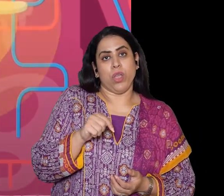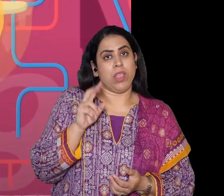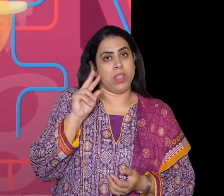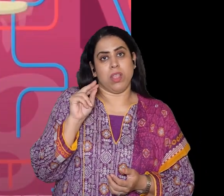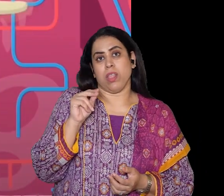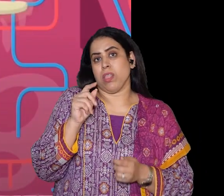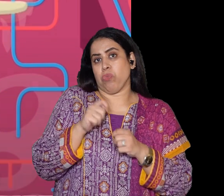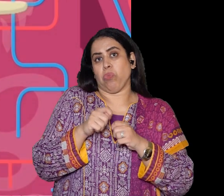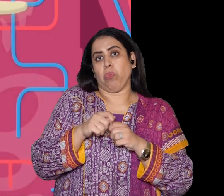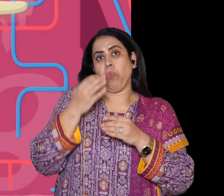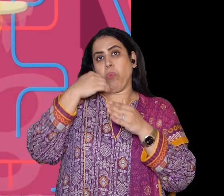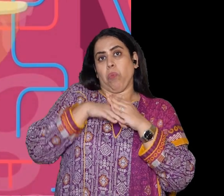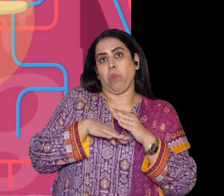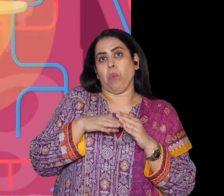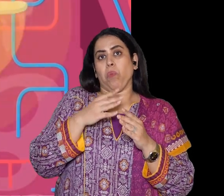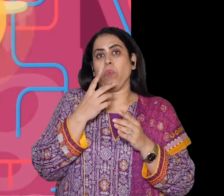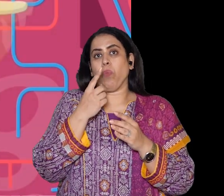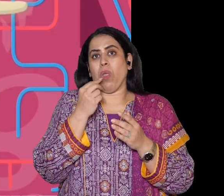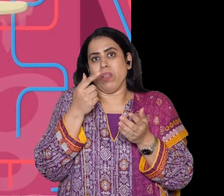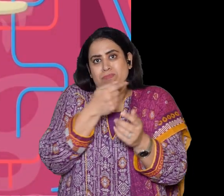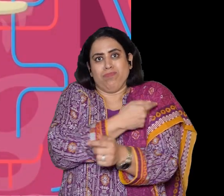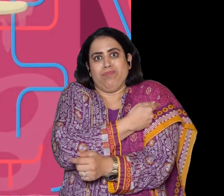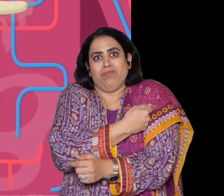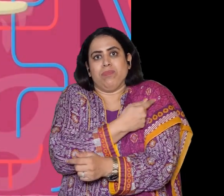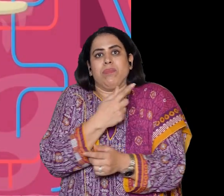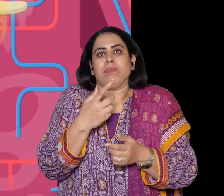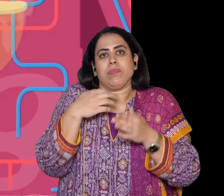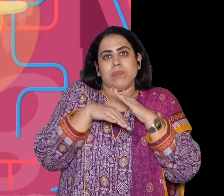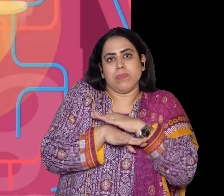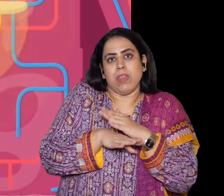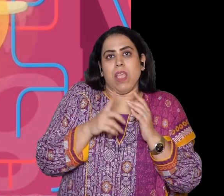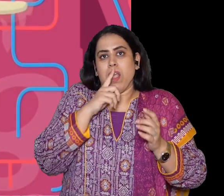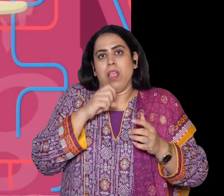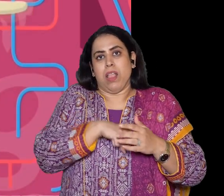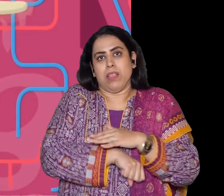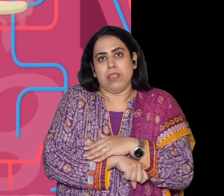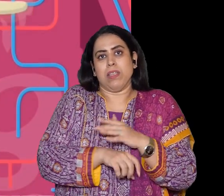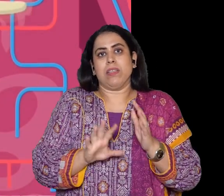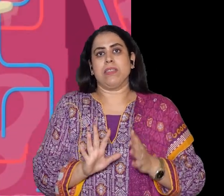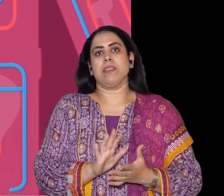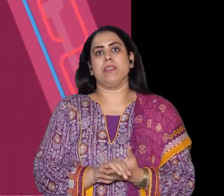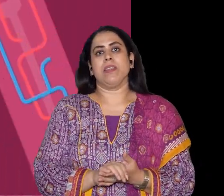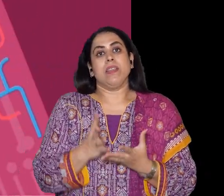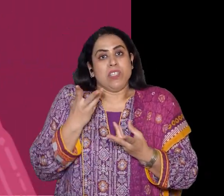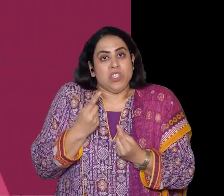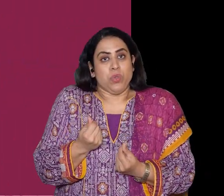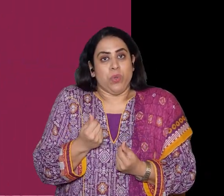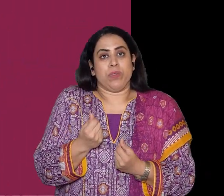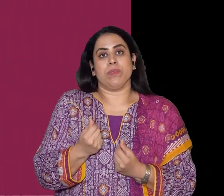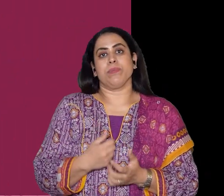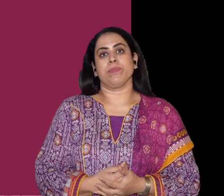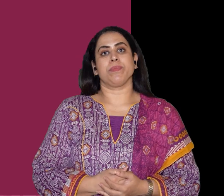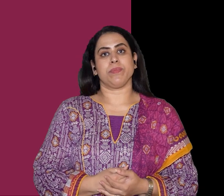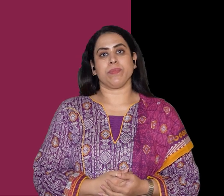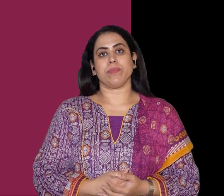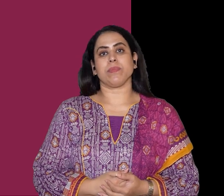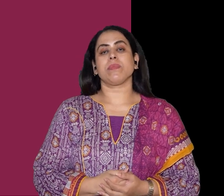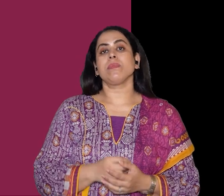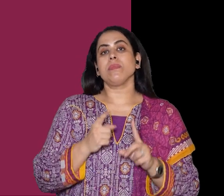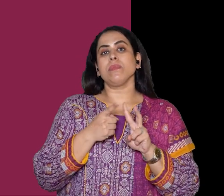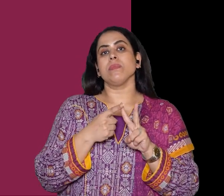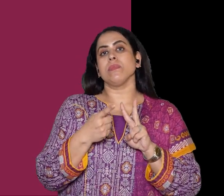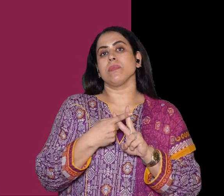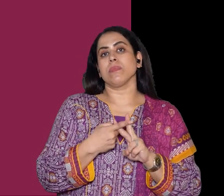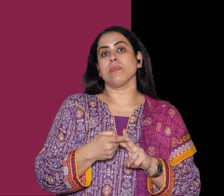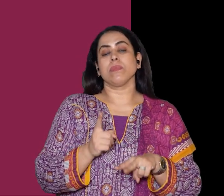the non-production of normal insulin hormone, which has the ability to digest the sugars. There are basically